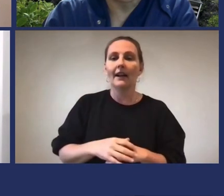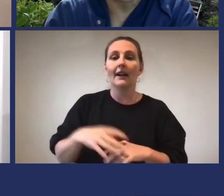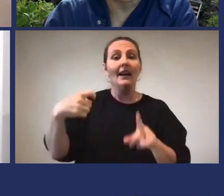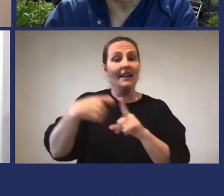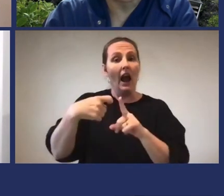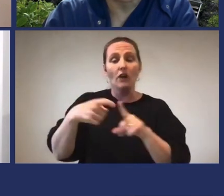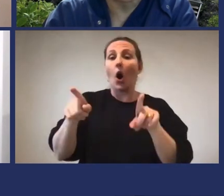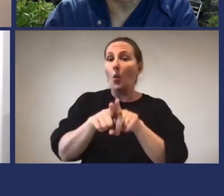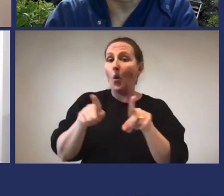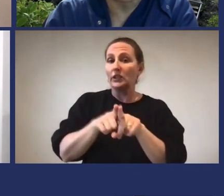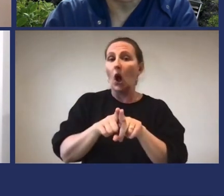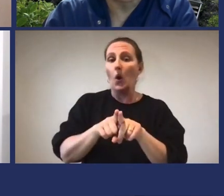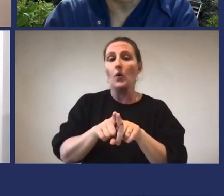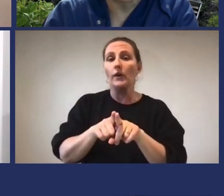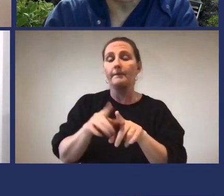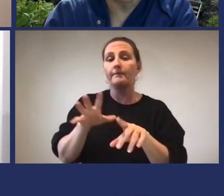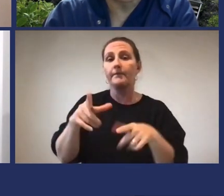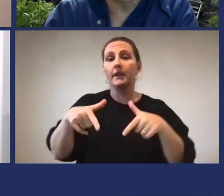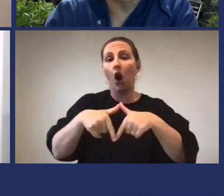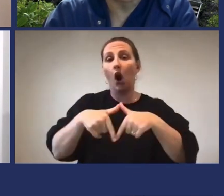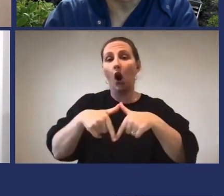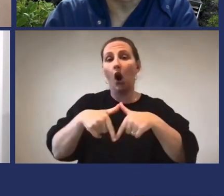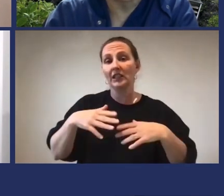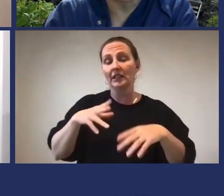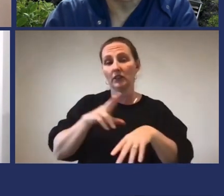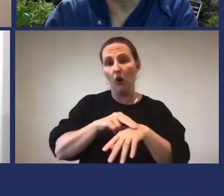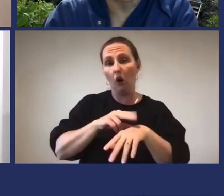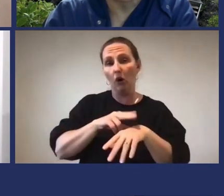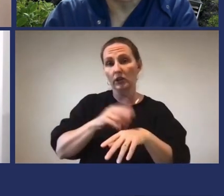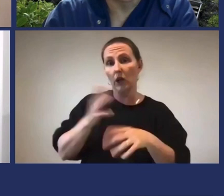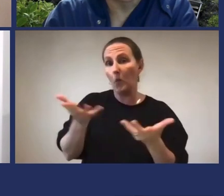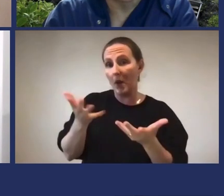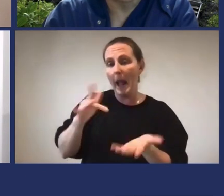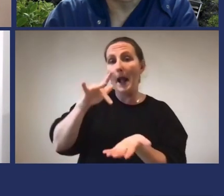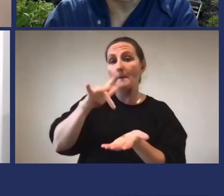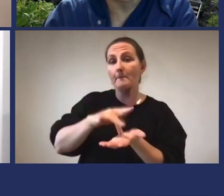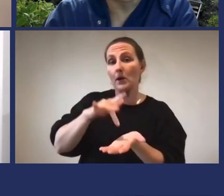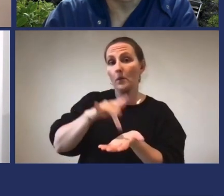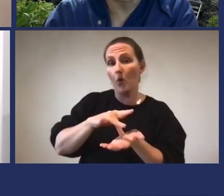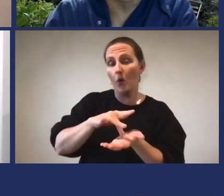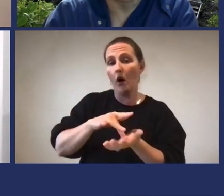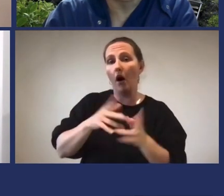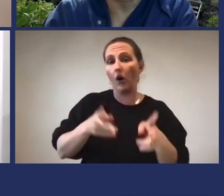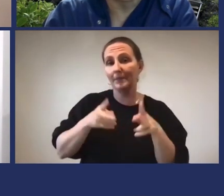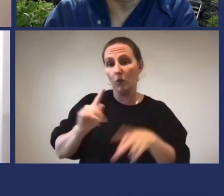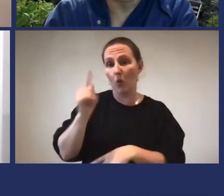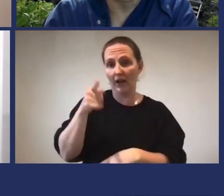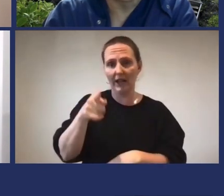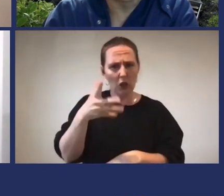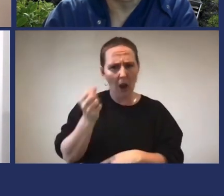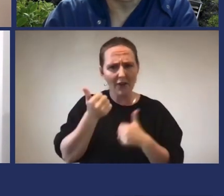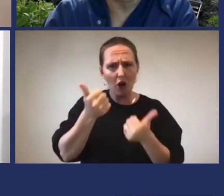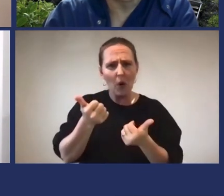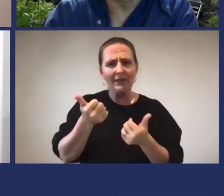obstetrician based at Middlemore. And Kara, you've got a really beautiful background. Cook Islands,